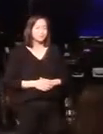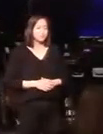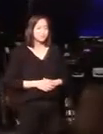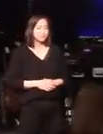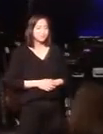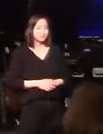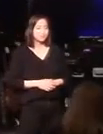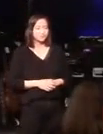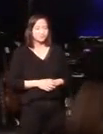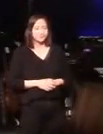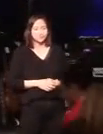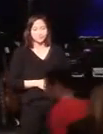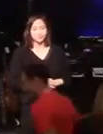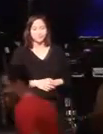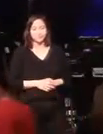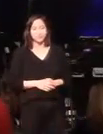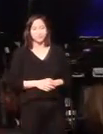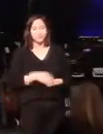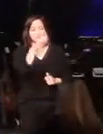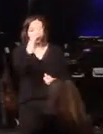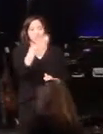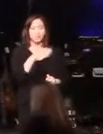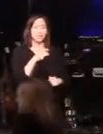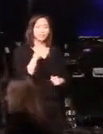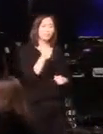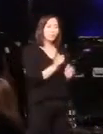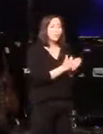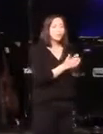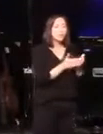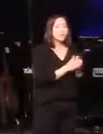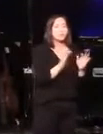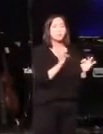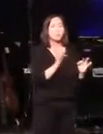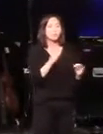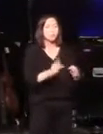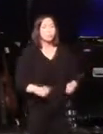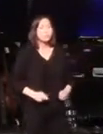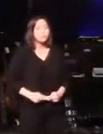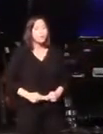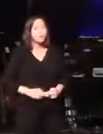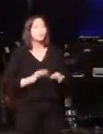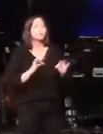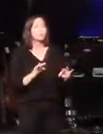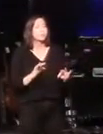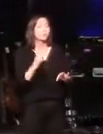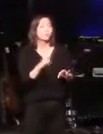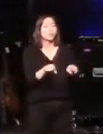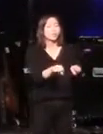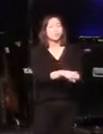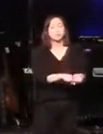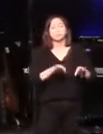Guys, one wallet, one belt, one pair of shoes, cha-ching, right?